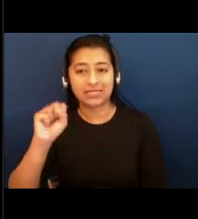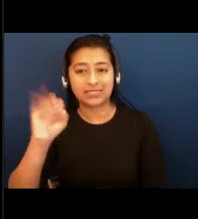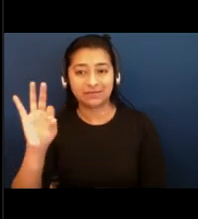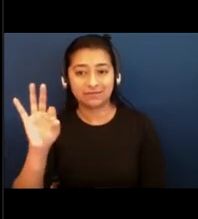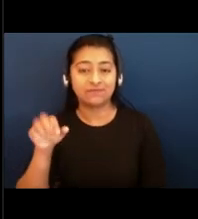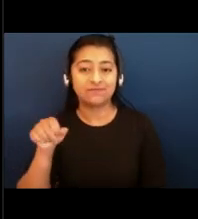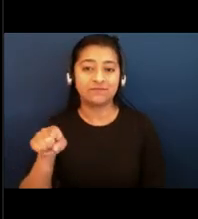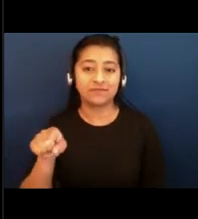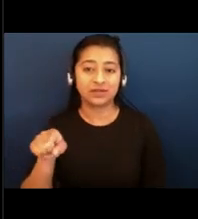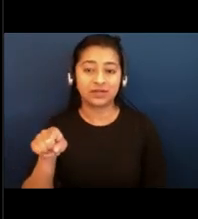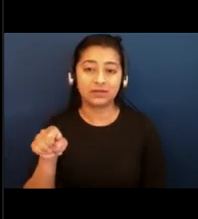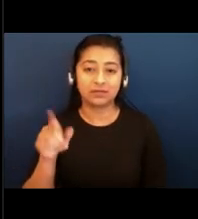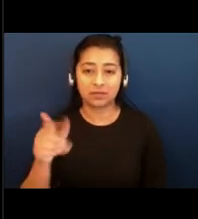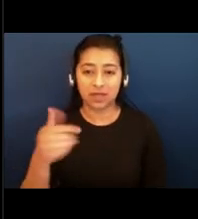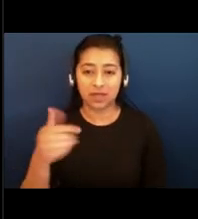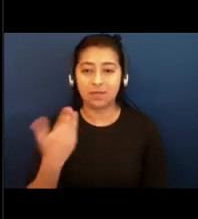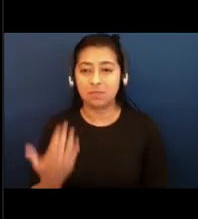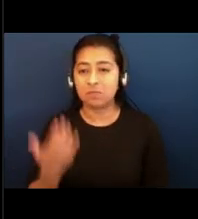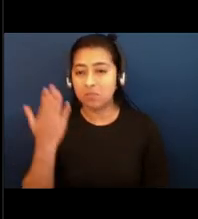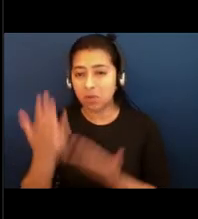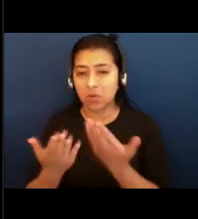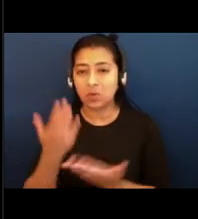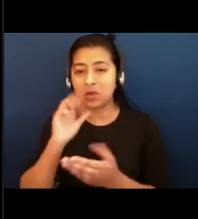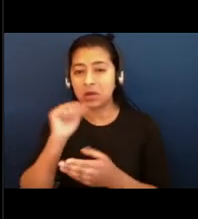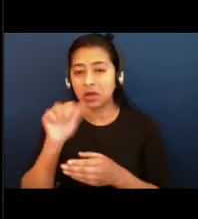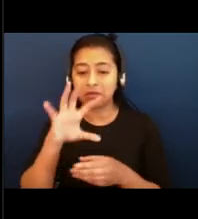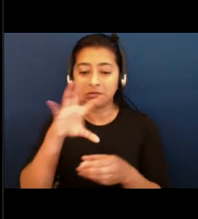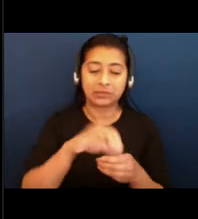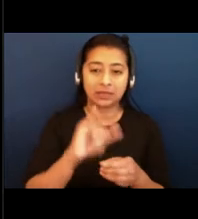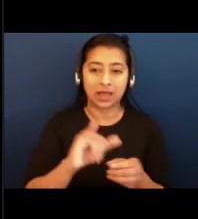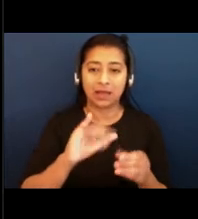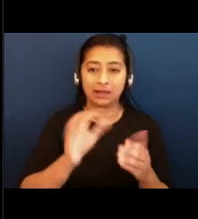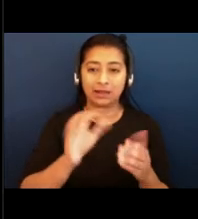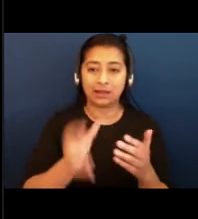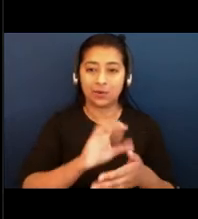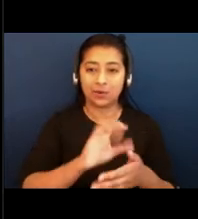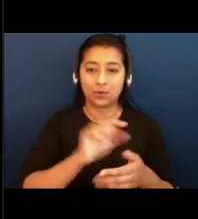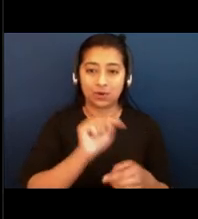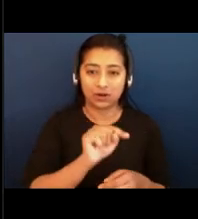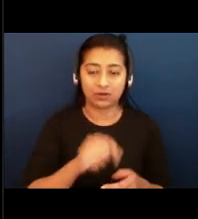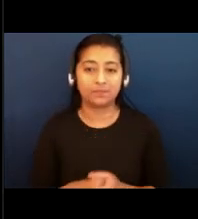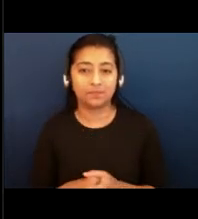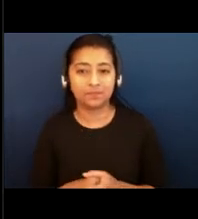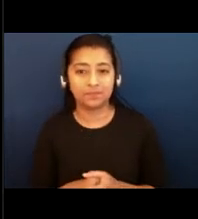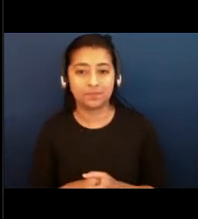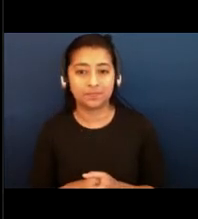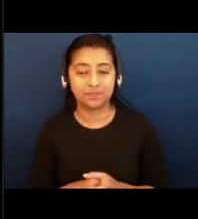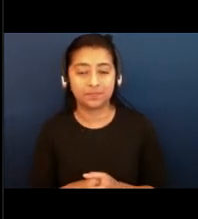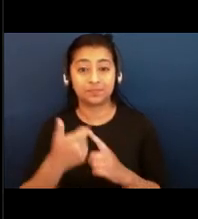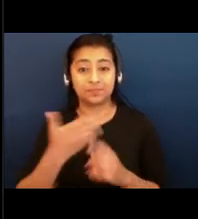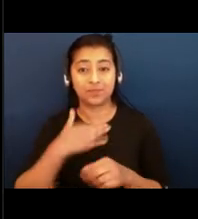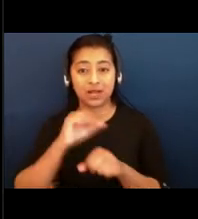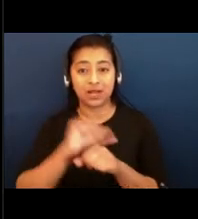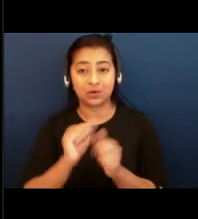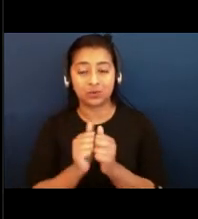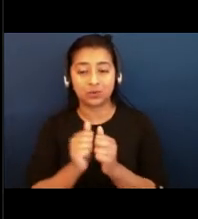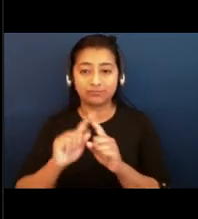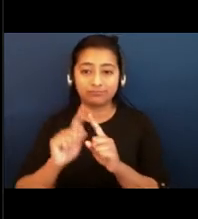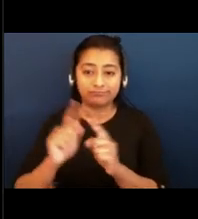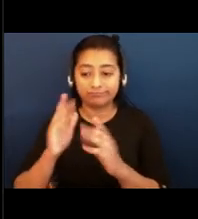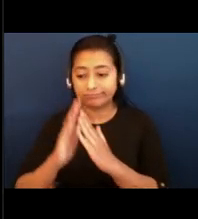there were proposals that were not in that larger space. And I think from my own work with communities or